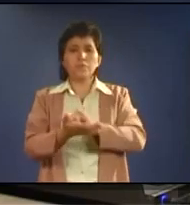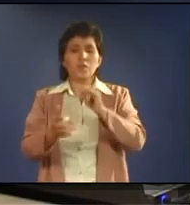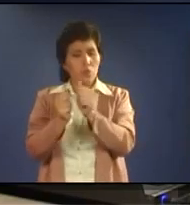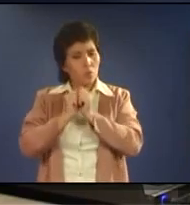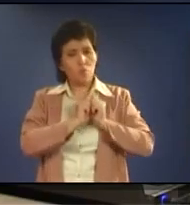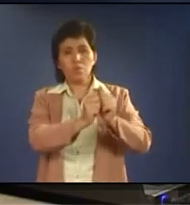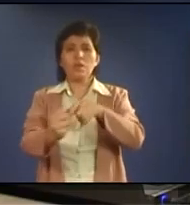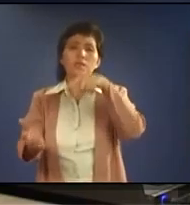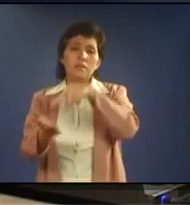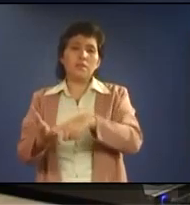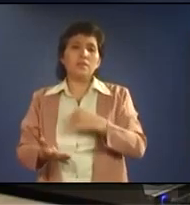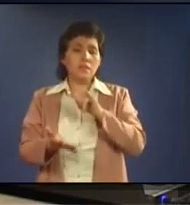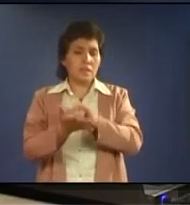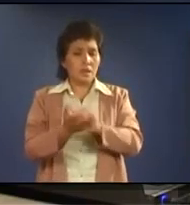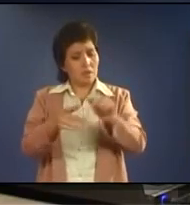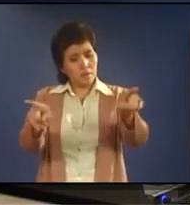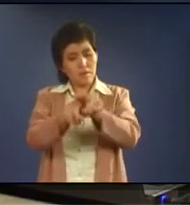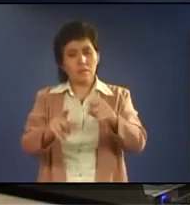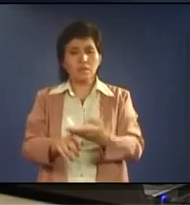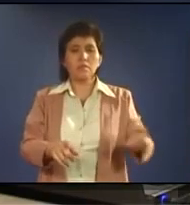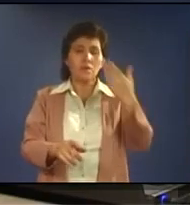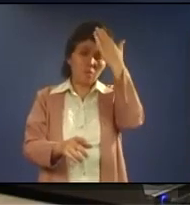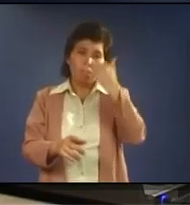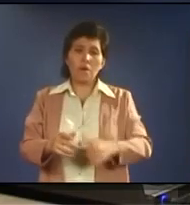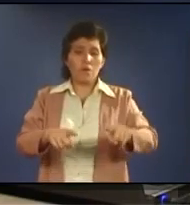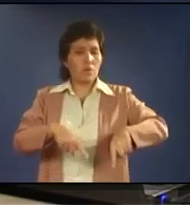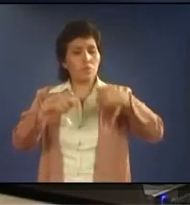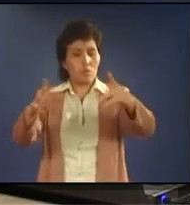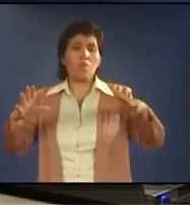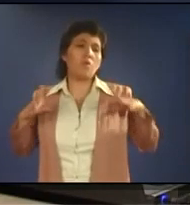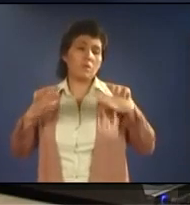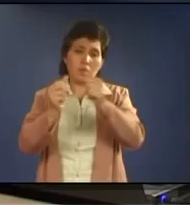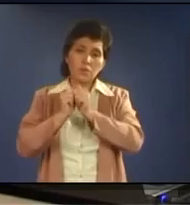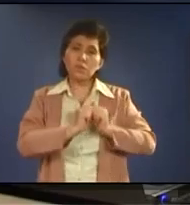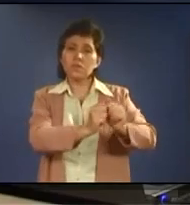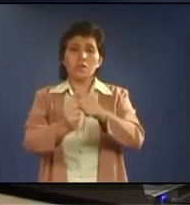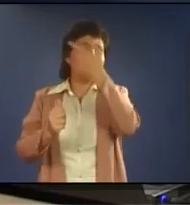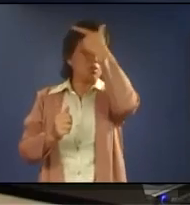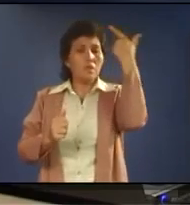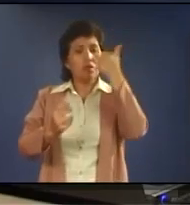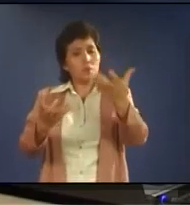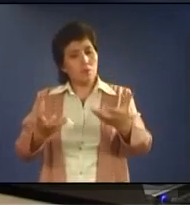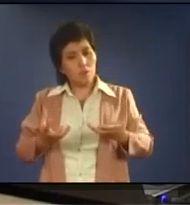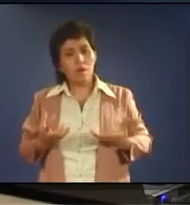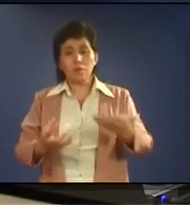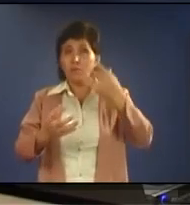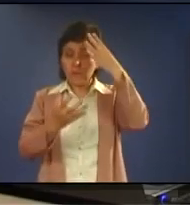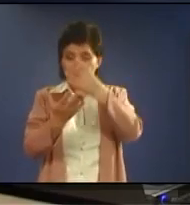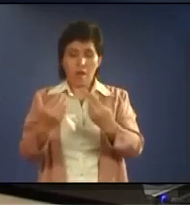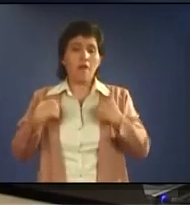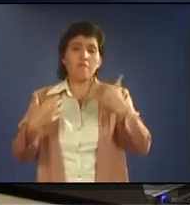It's that you want to learn the same thing. Or why do you want to go holiday together? It's because you want to